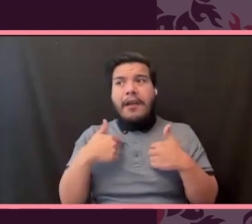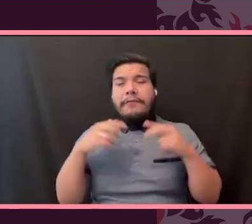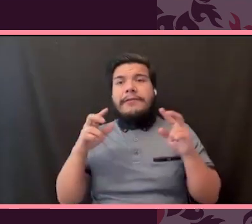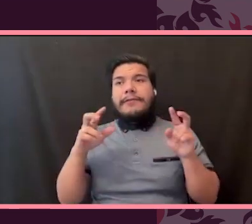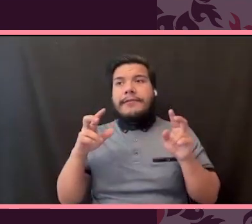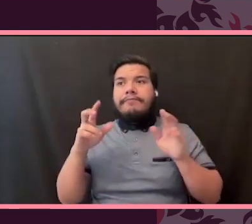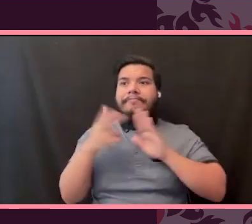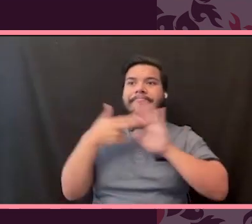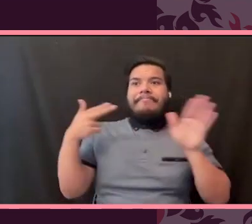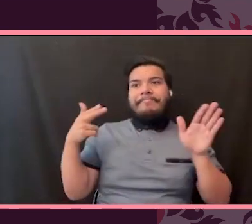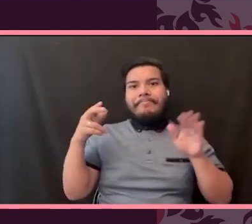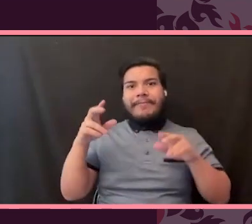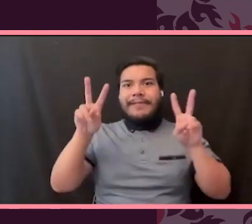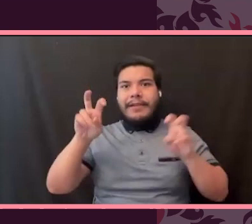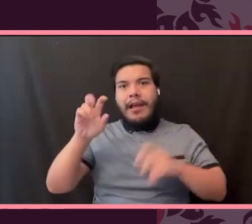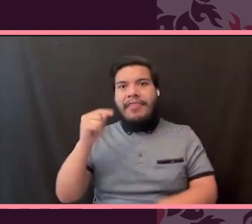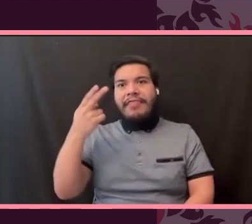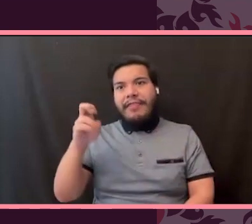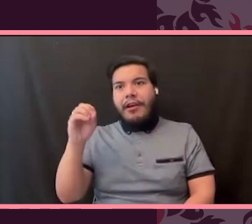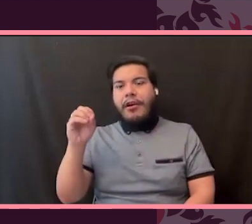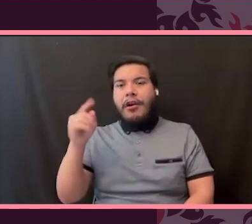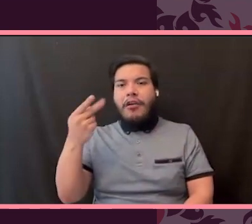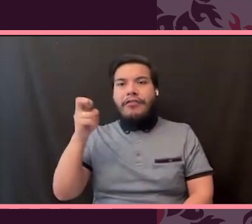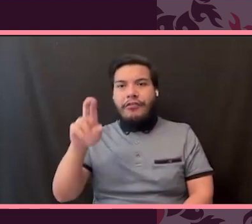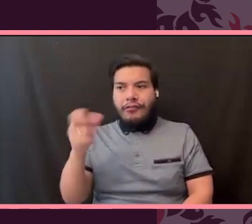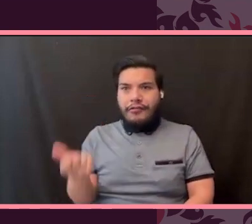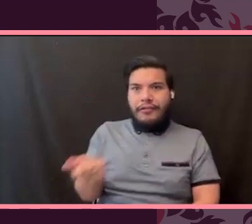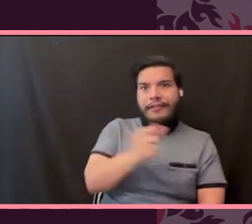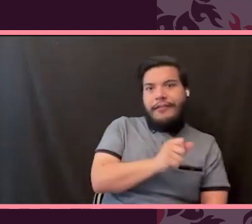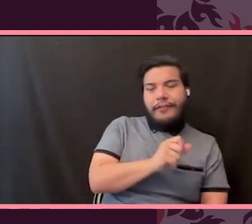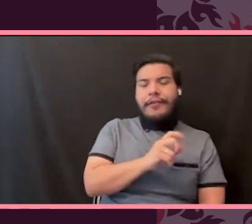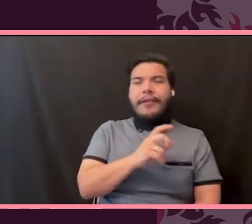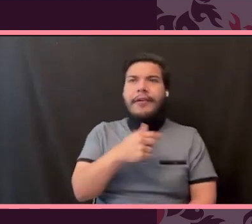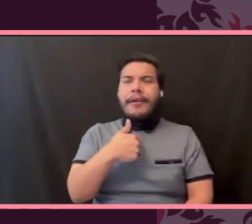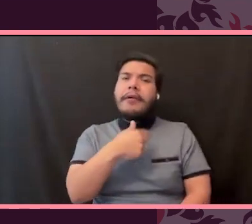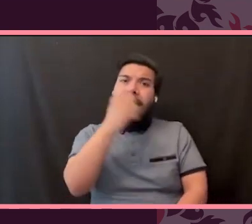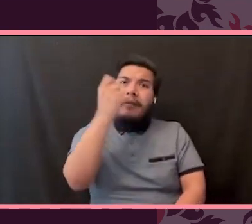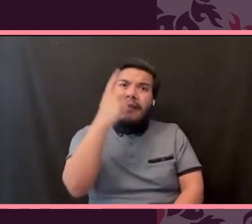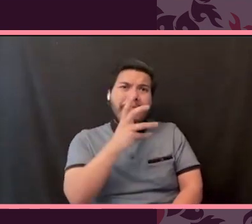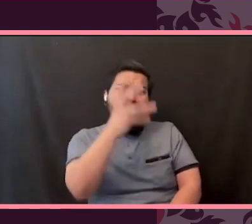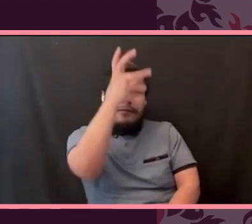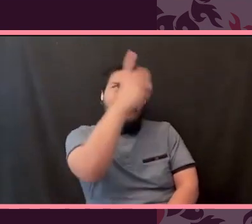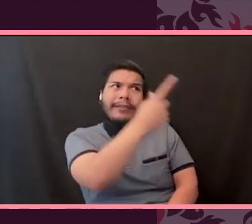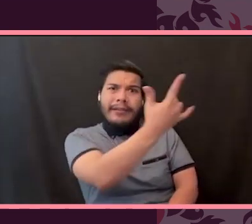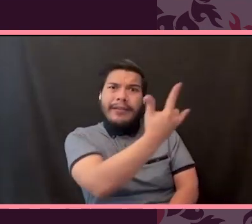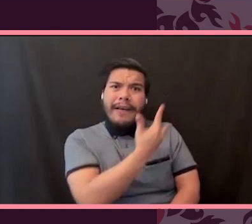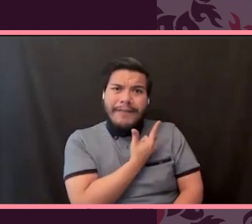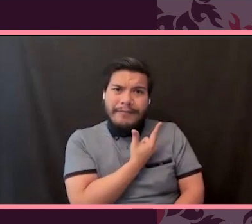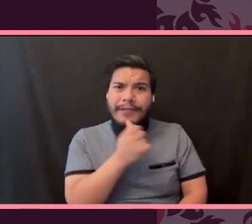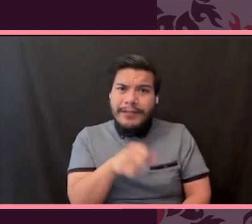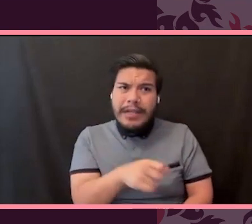other. And I often found that while my parents loved me, while my parents even shared the